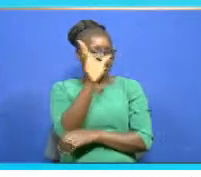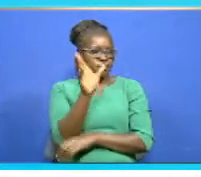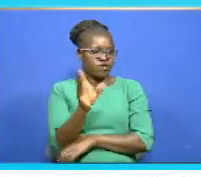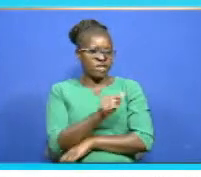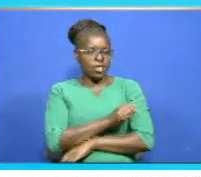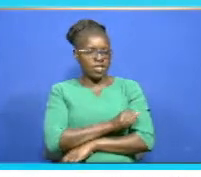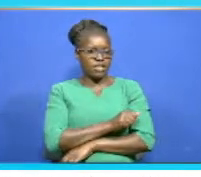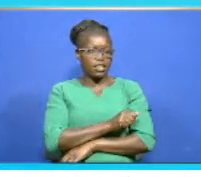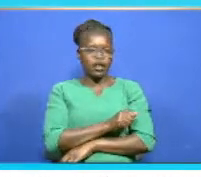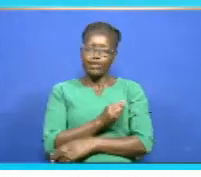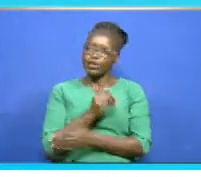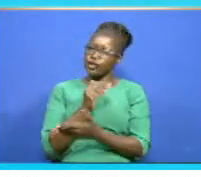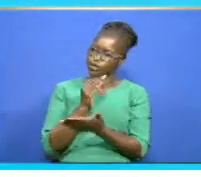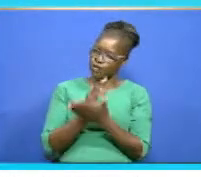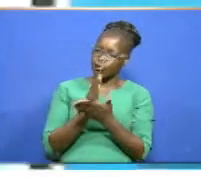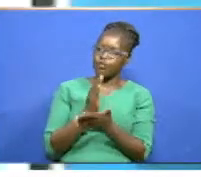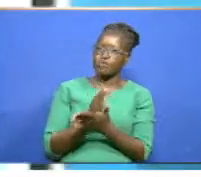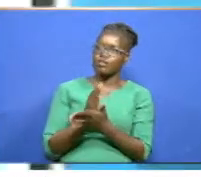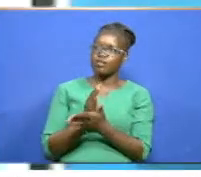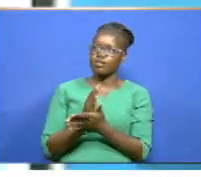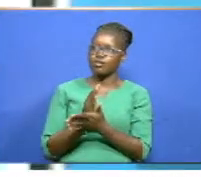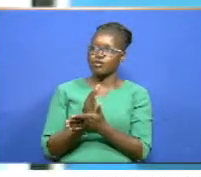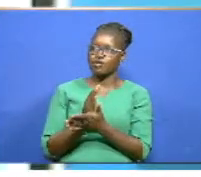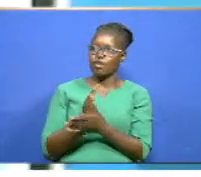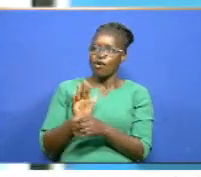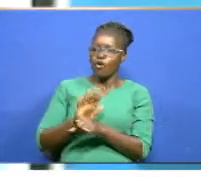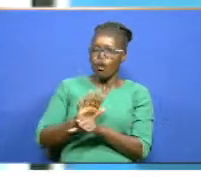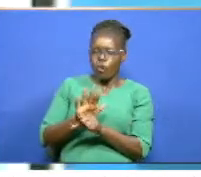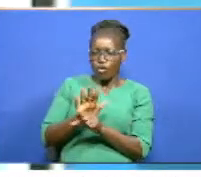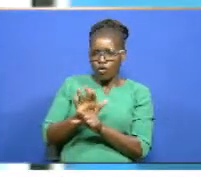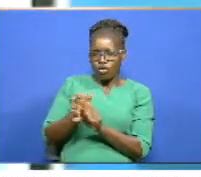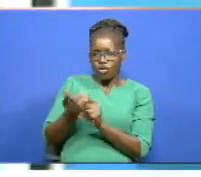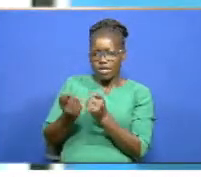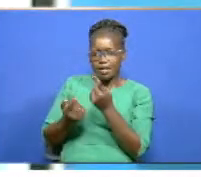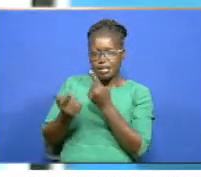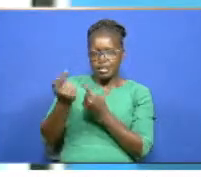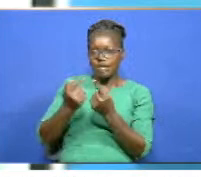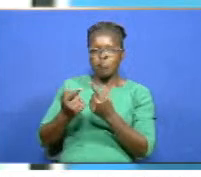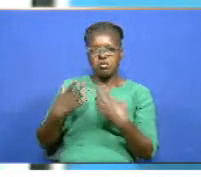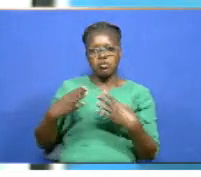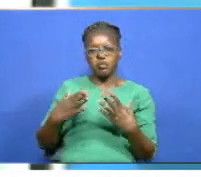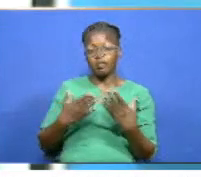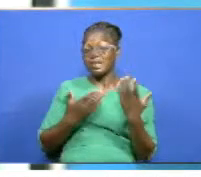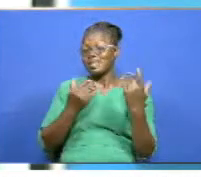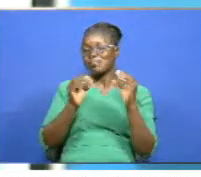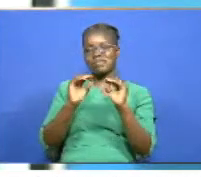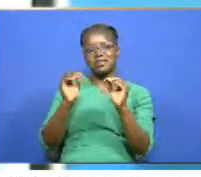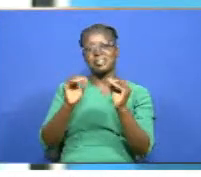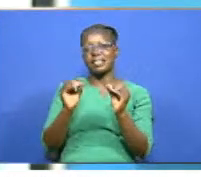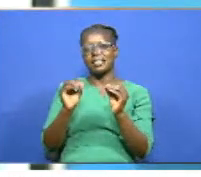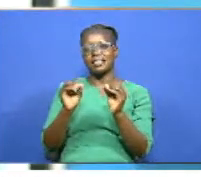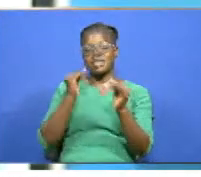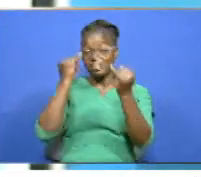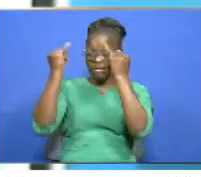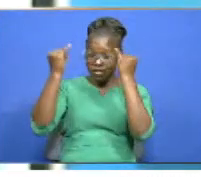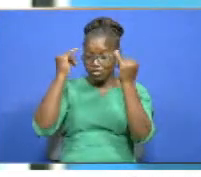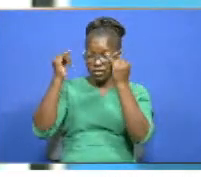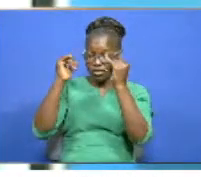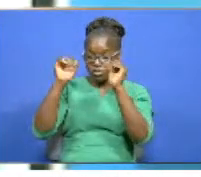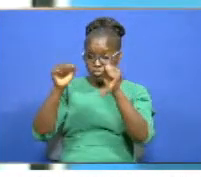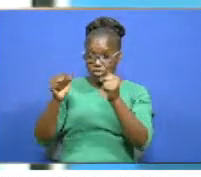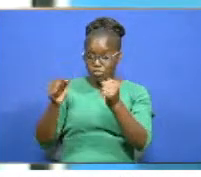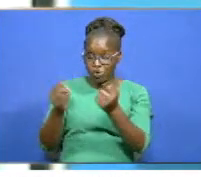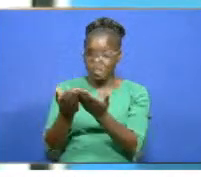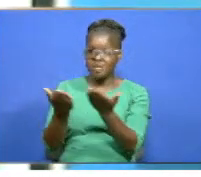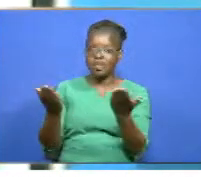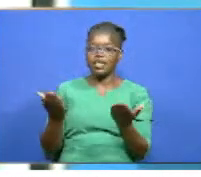Yes. I mean, you know, this pandemic had come at a time when people did not really expect that an innovation will come that fast. I